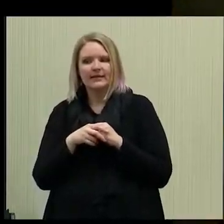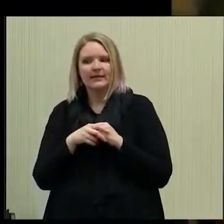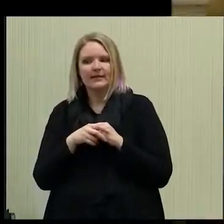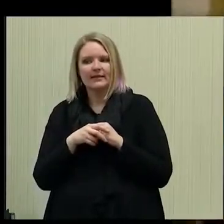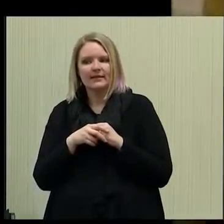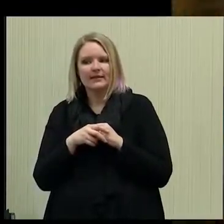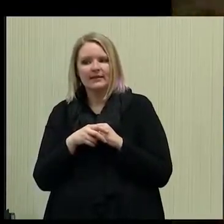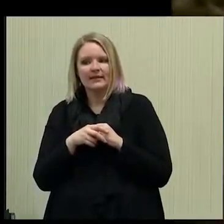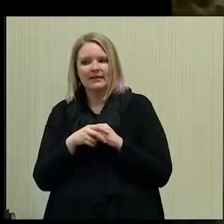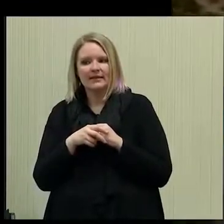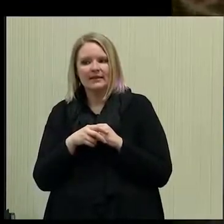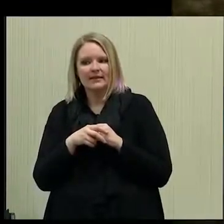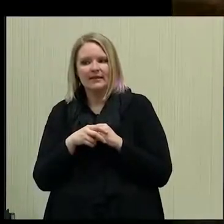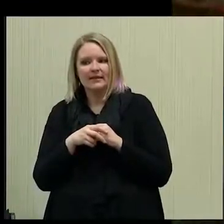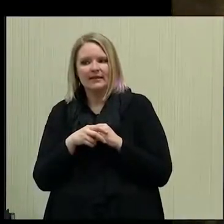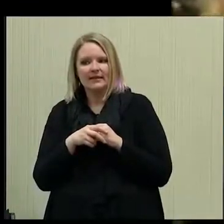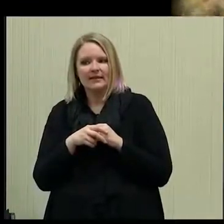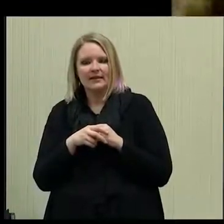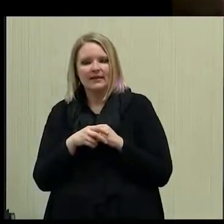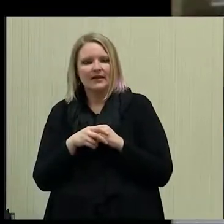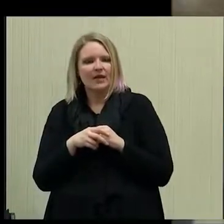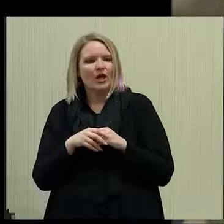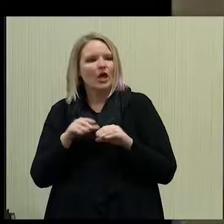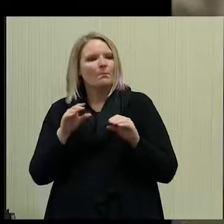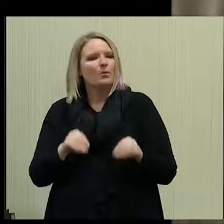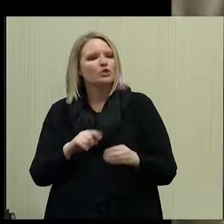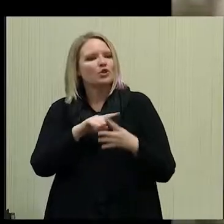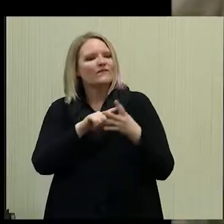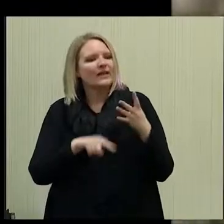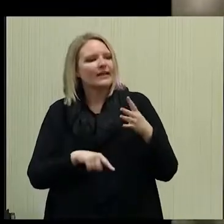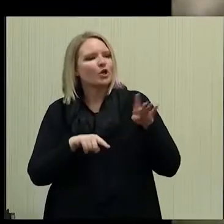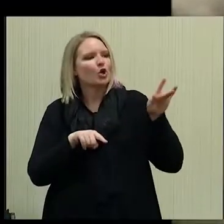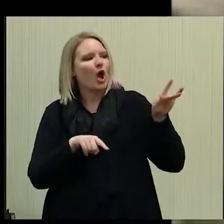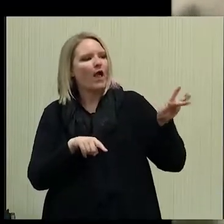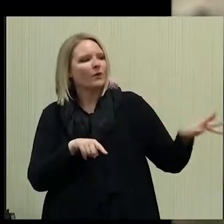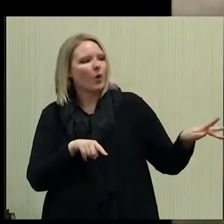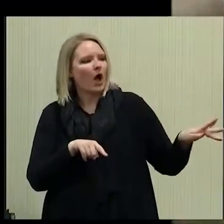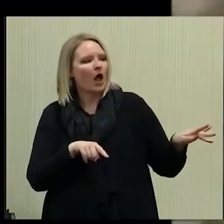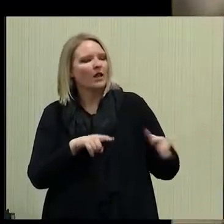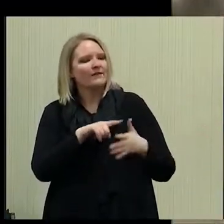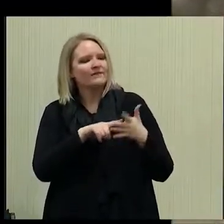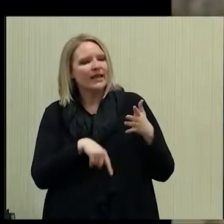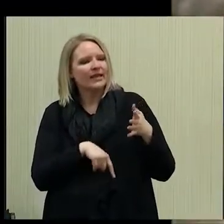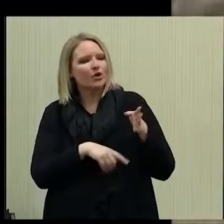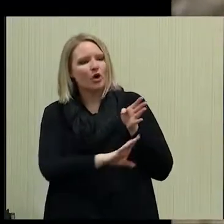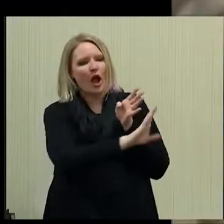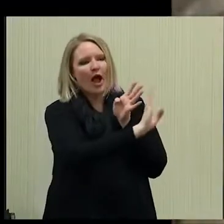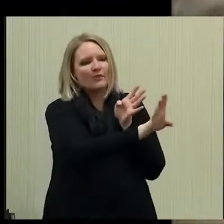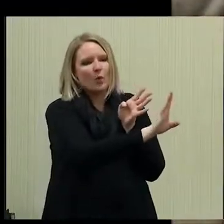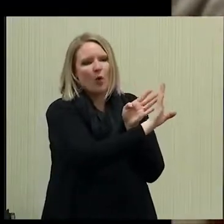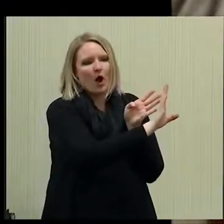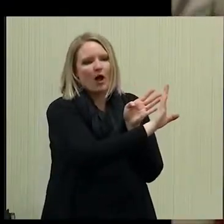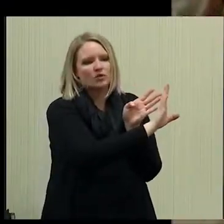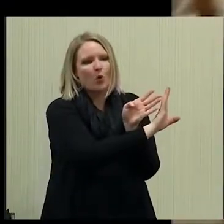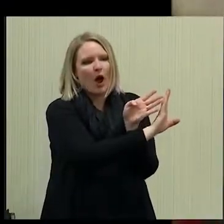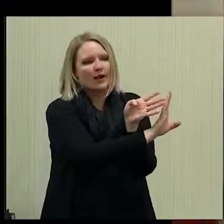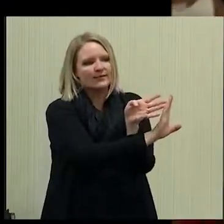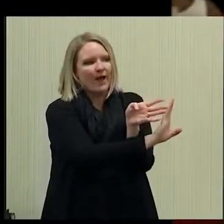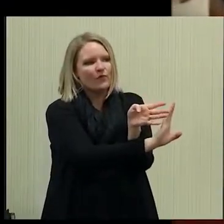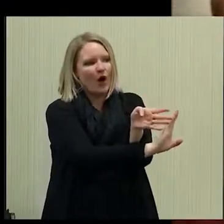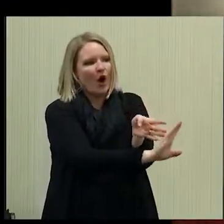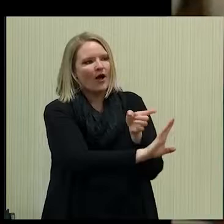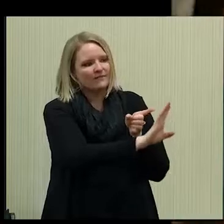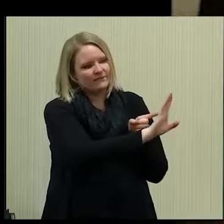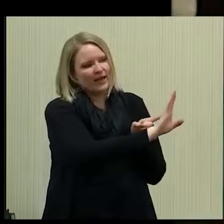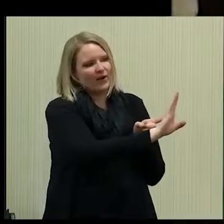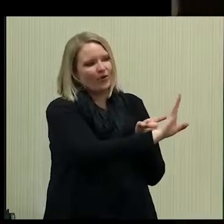on the wall, in the hall. Lakai. Finger on the wall as you're walking down the hall. Put